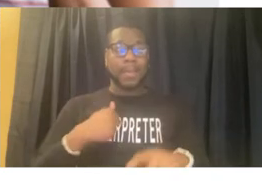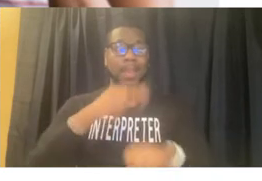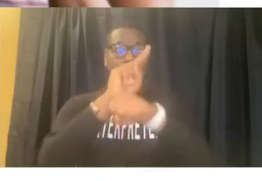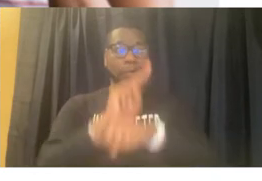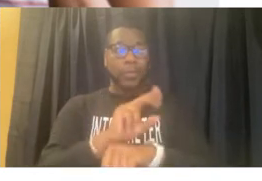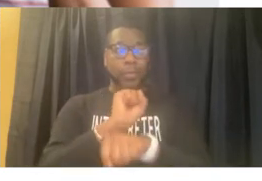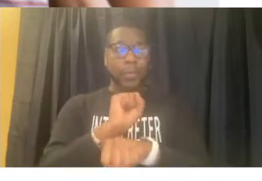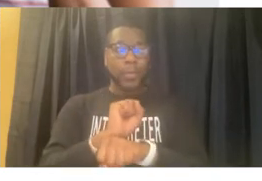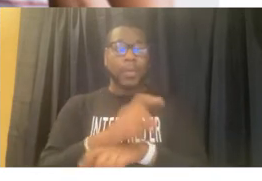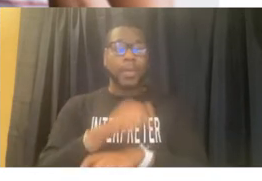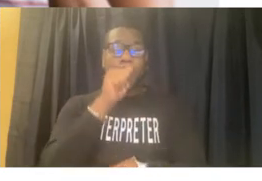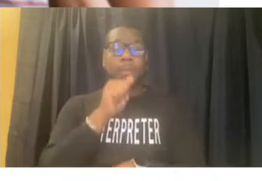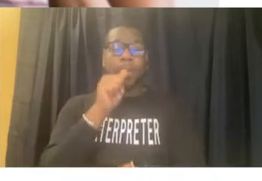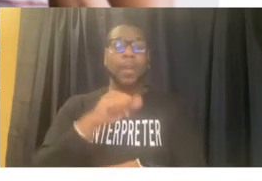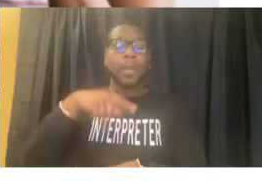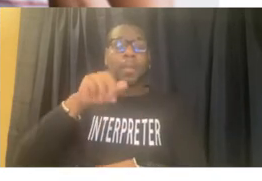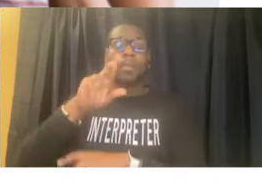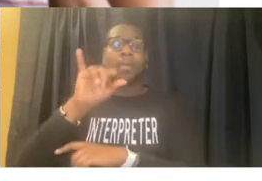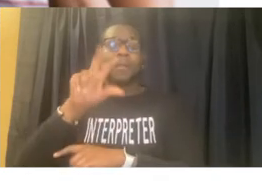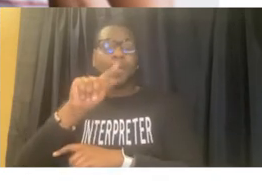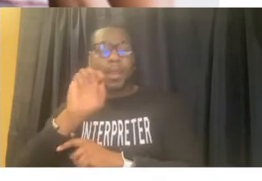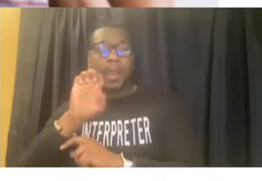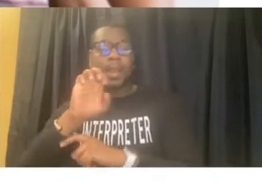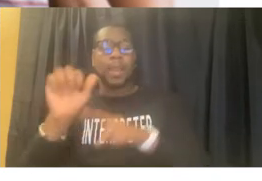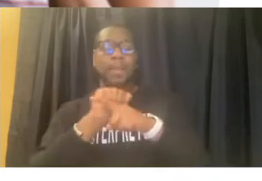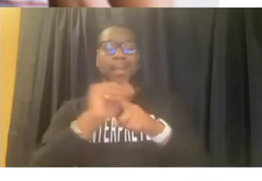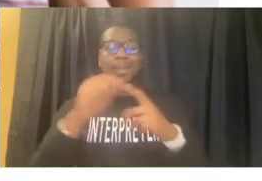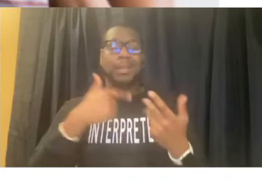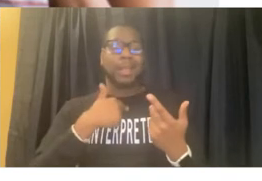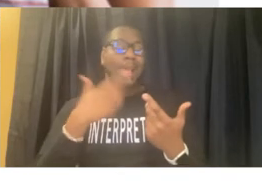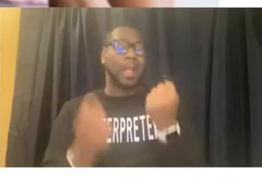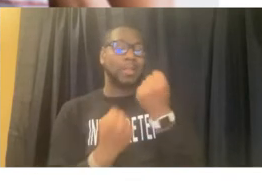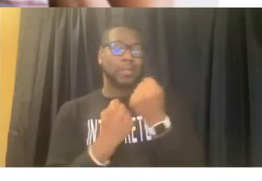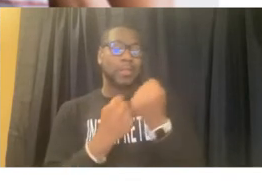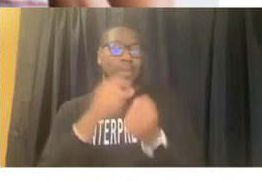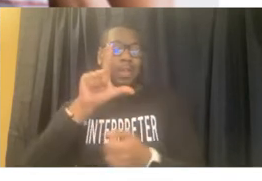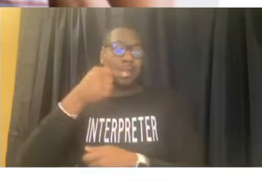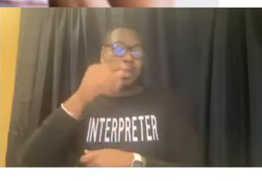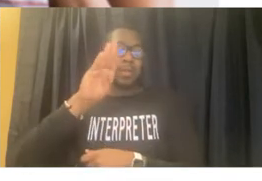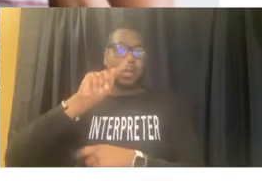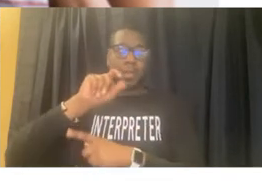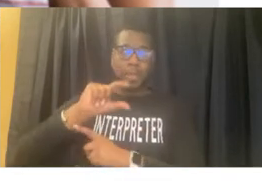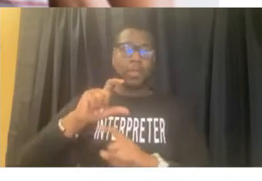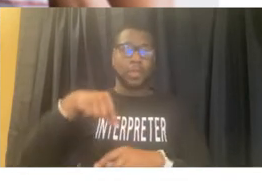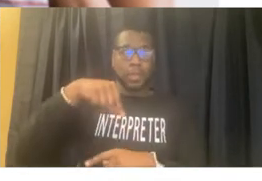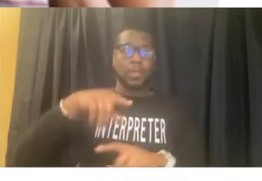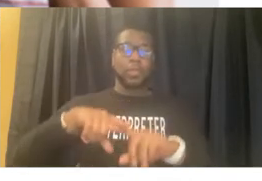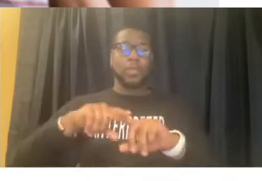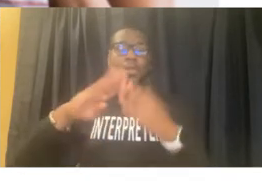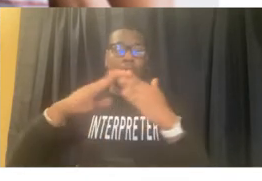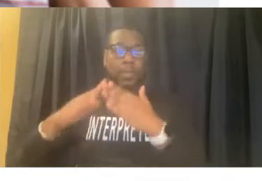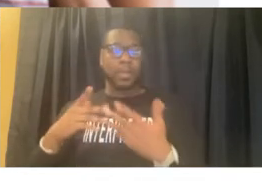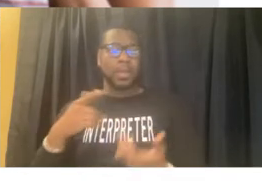violence cases that were made up of LGBTQ plus relationships. And people will always be shocked, well, why doesn't the same-sex partner hit the